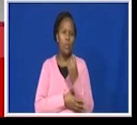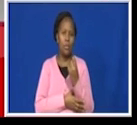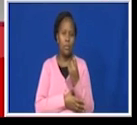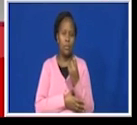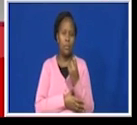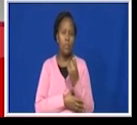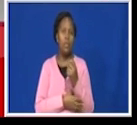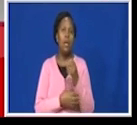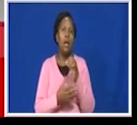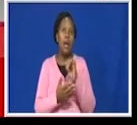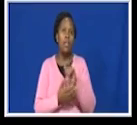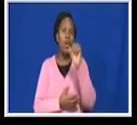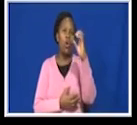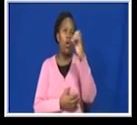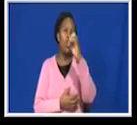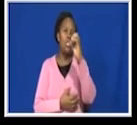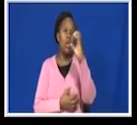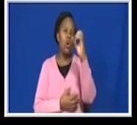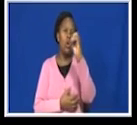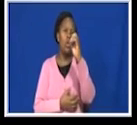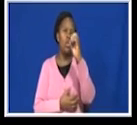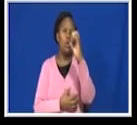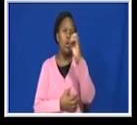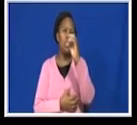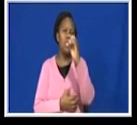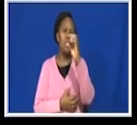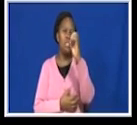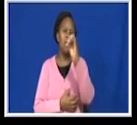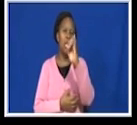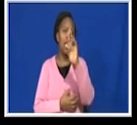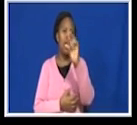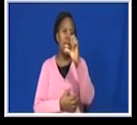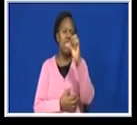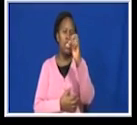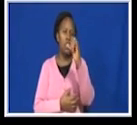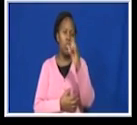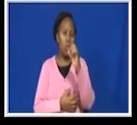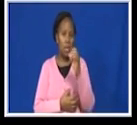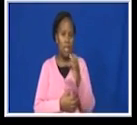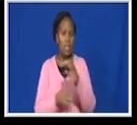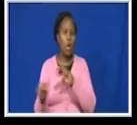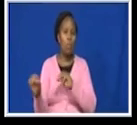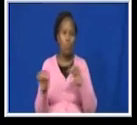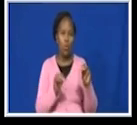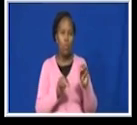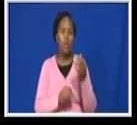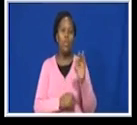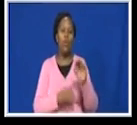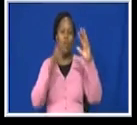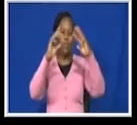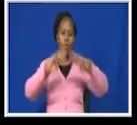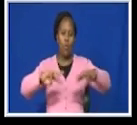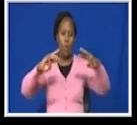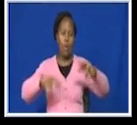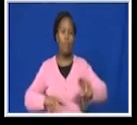An oscillation is, for example, in a transverse wave, is the movement of wave